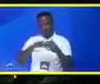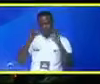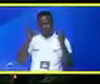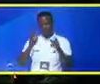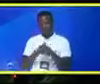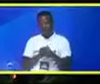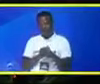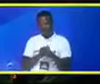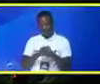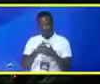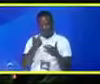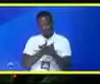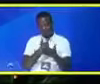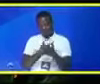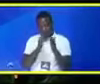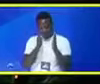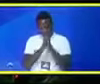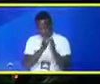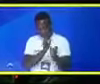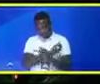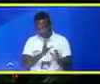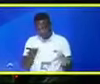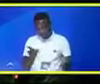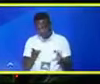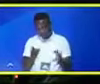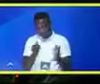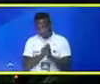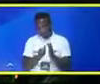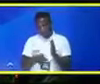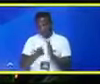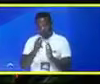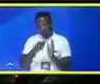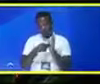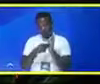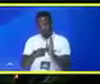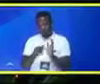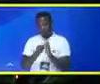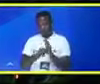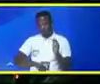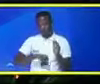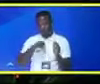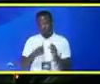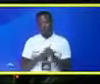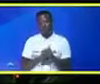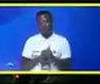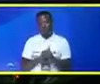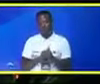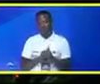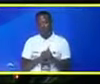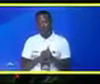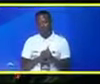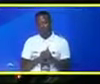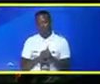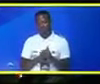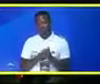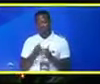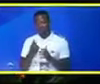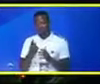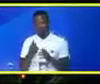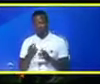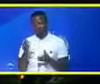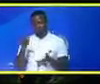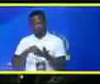me. Prayerlessness is the highest demonstration of pride. Let me repeat myself